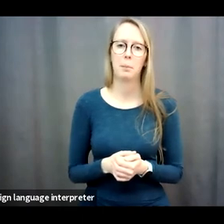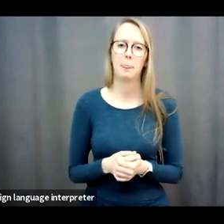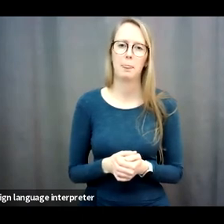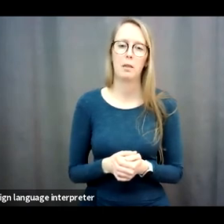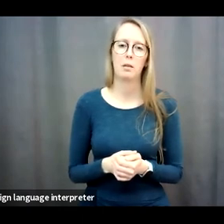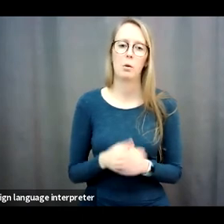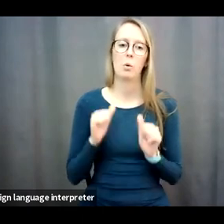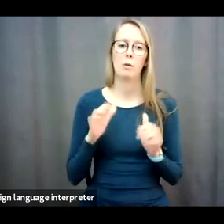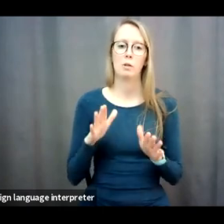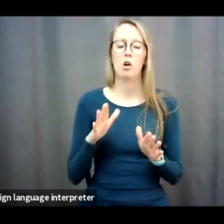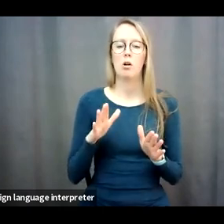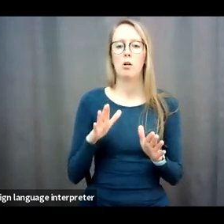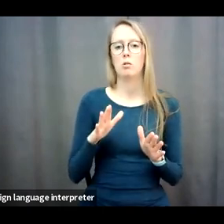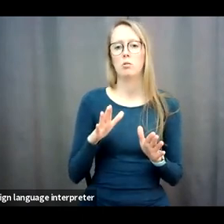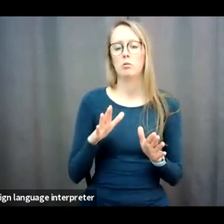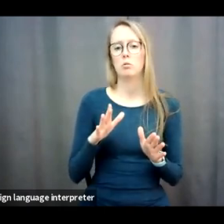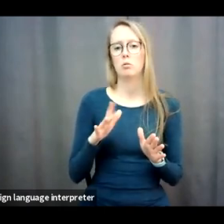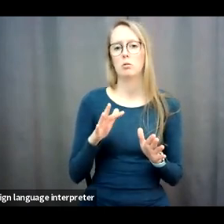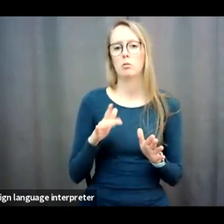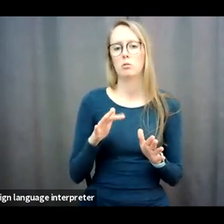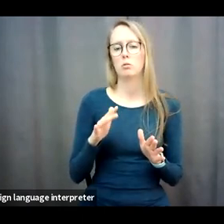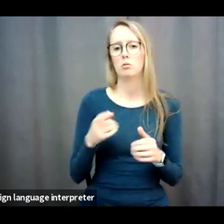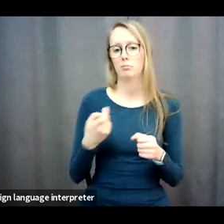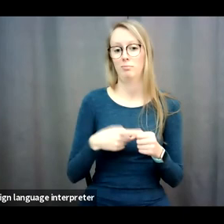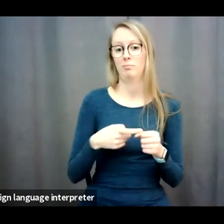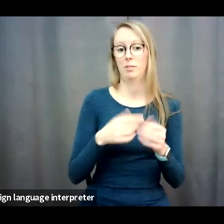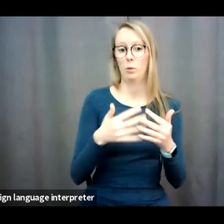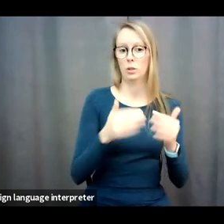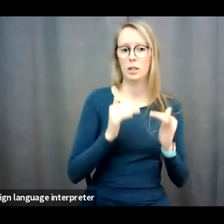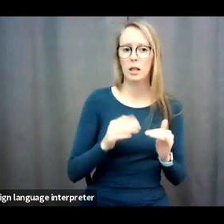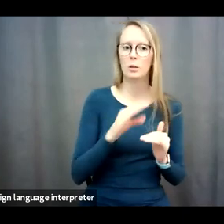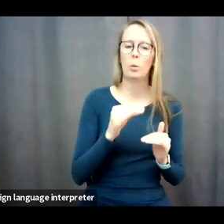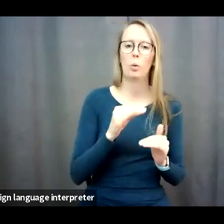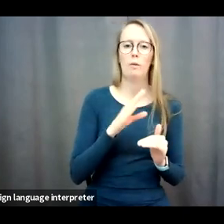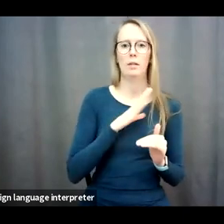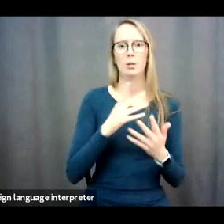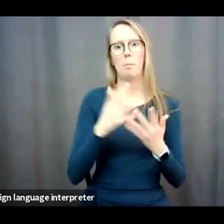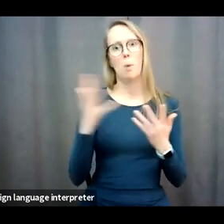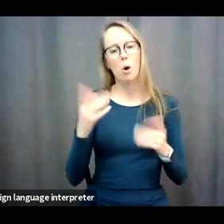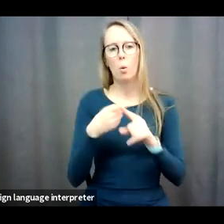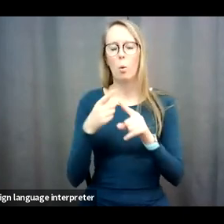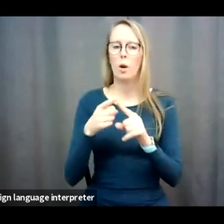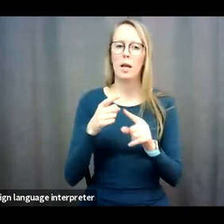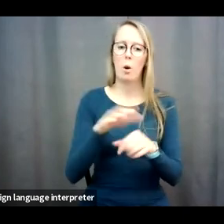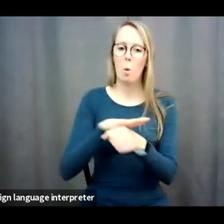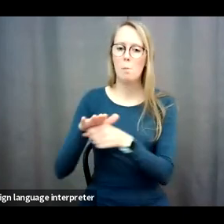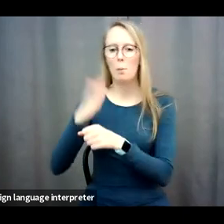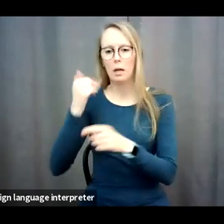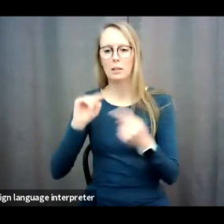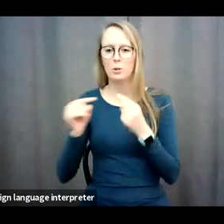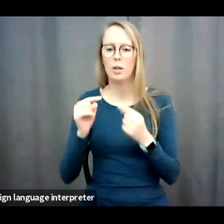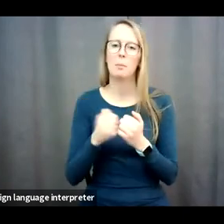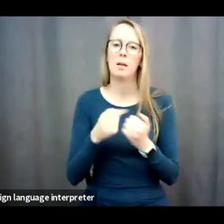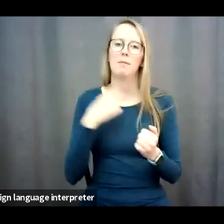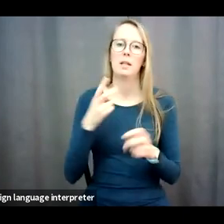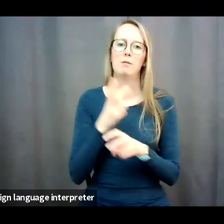Of course, there are a lot of, when it comes to disability, there are many topics you can work with, but we also always try to find a